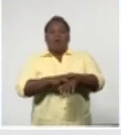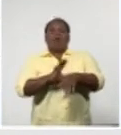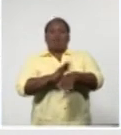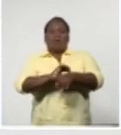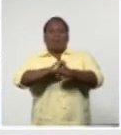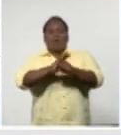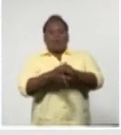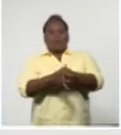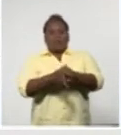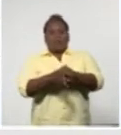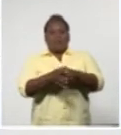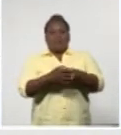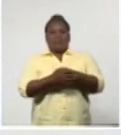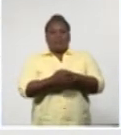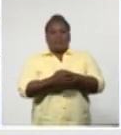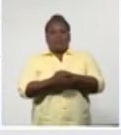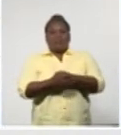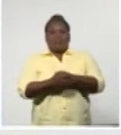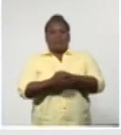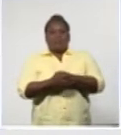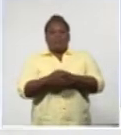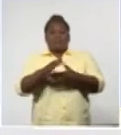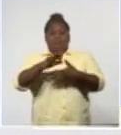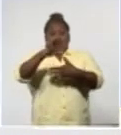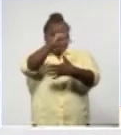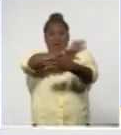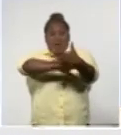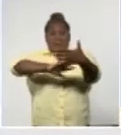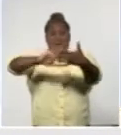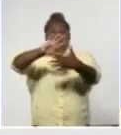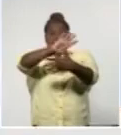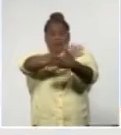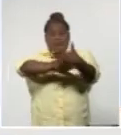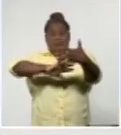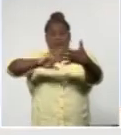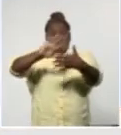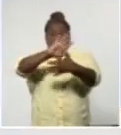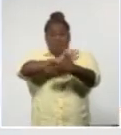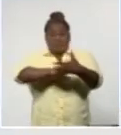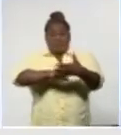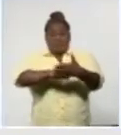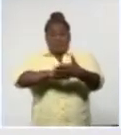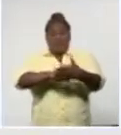3,963 people died in different parts of the world due to this disease.